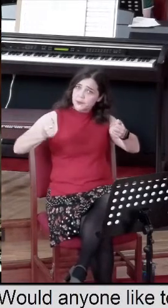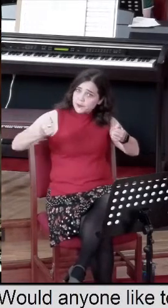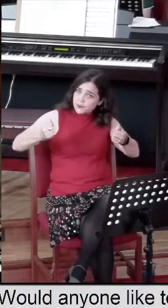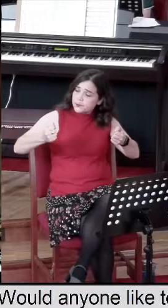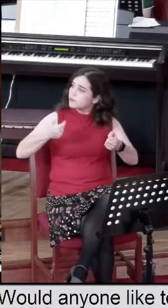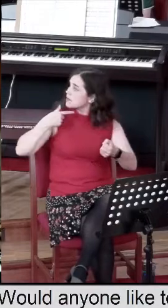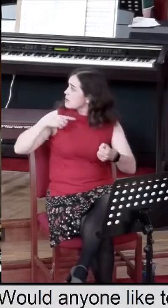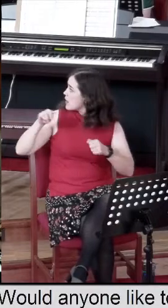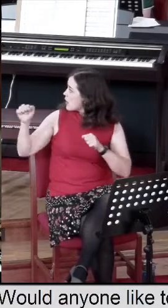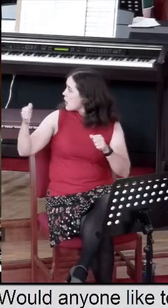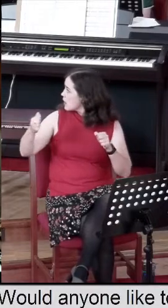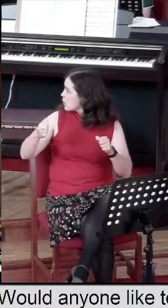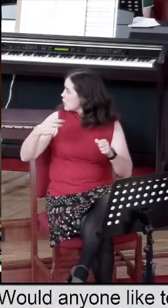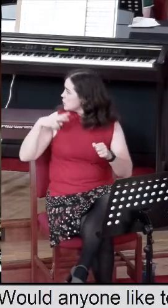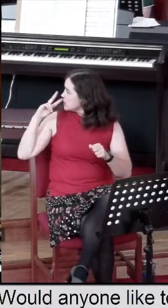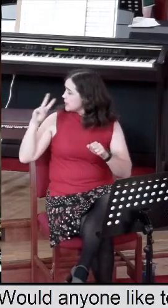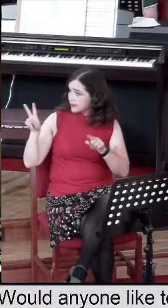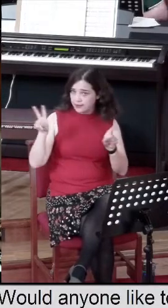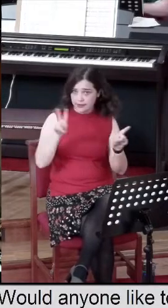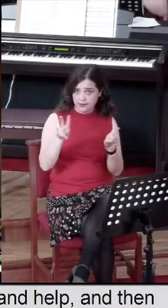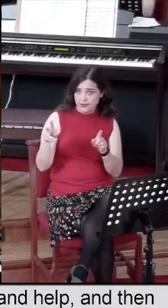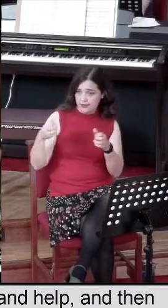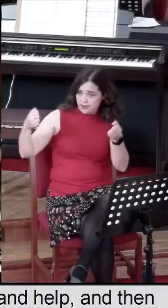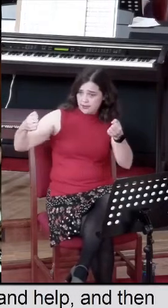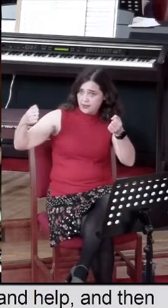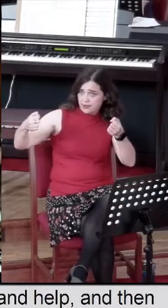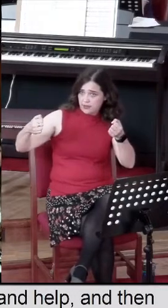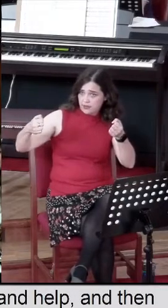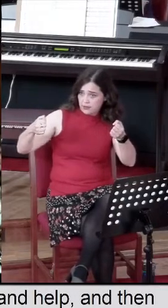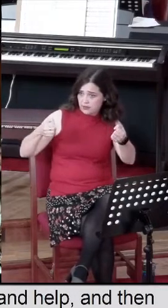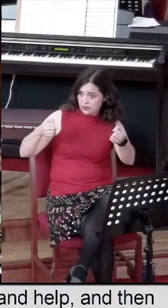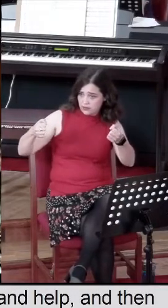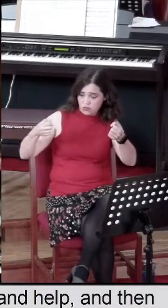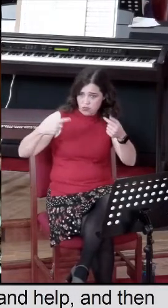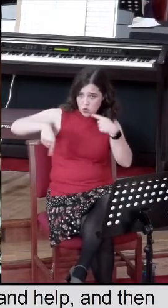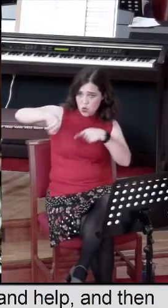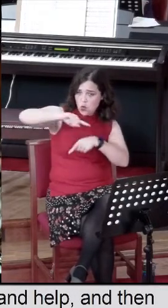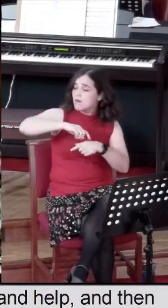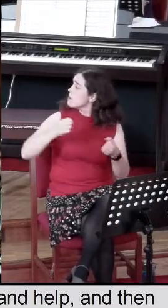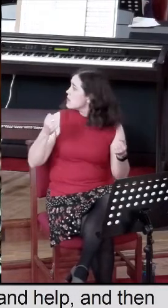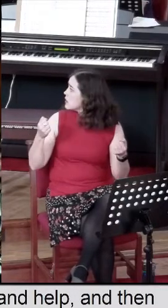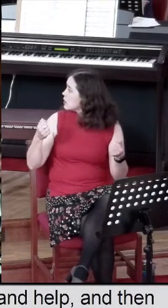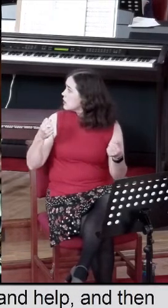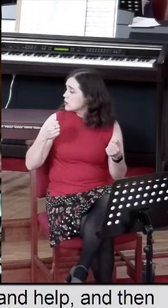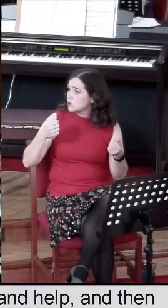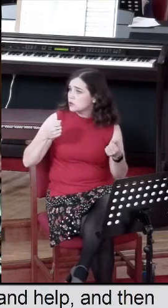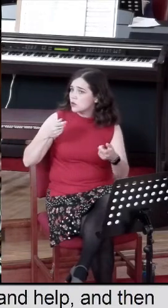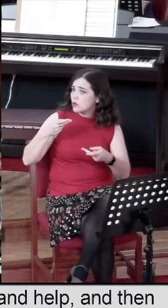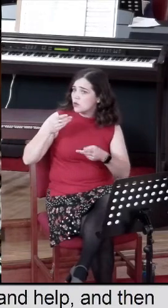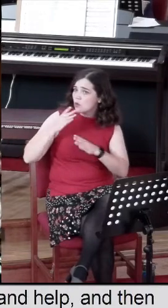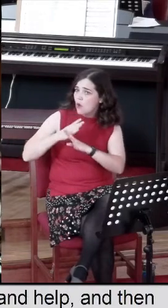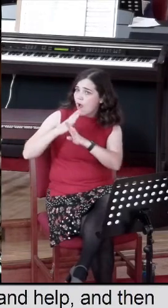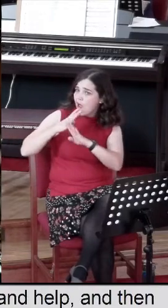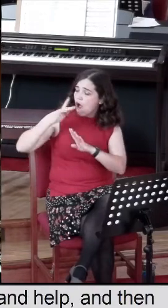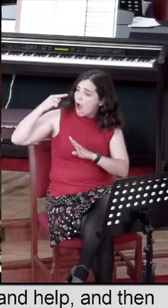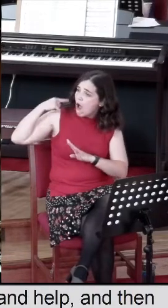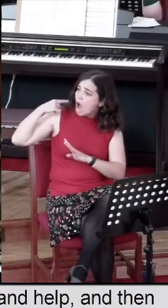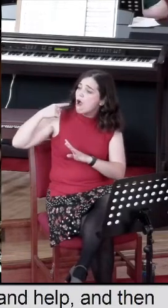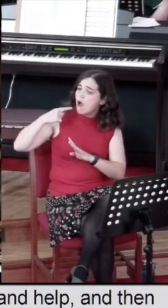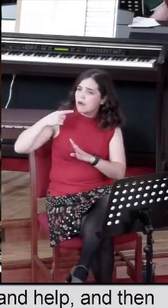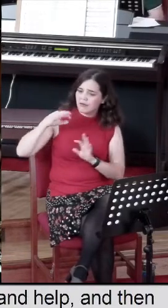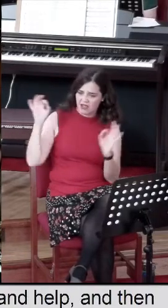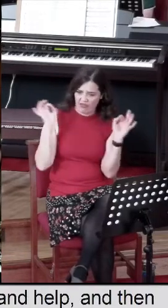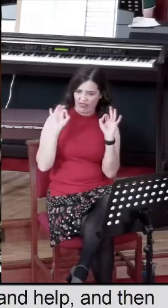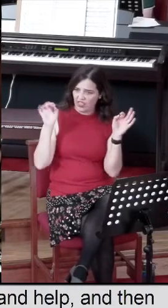there's people over here as well, look, because they need to see. Can you turn right round? So the choir there and the musician, there's nothing for them to see at